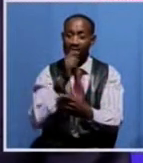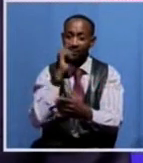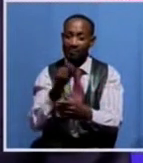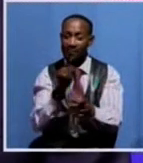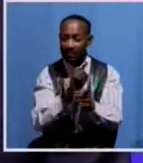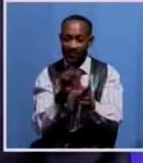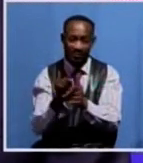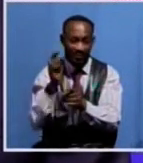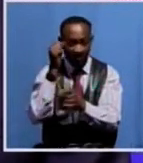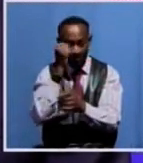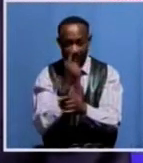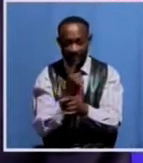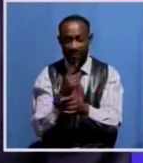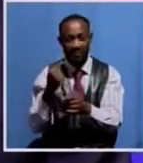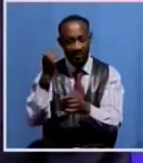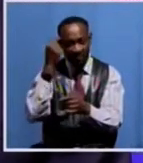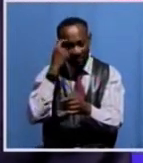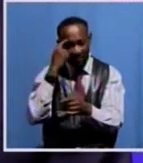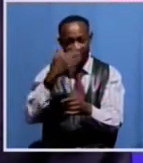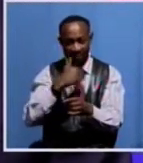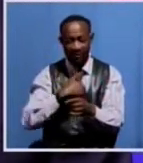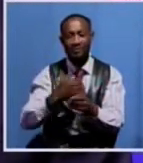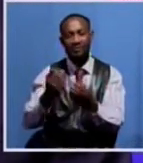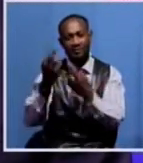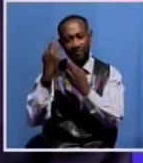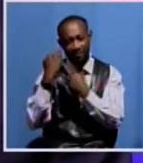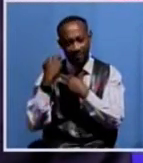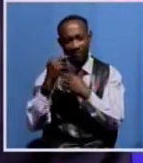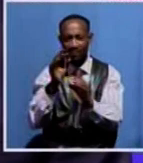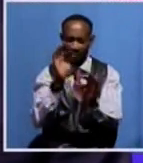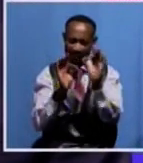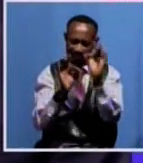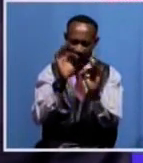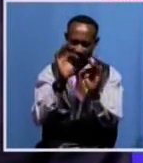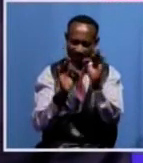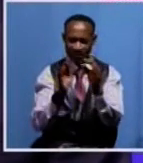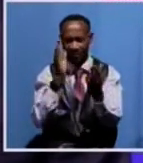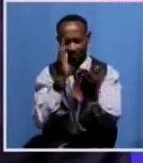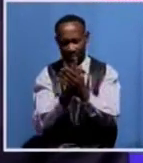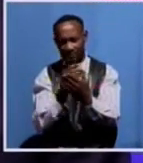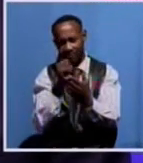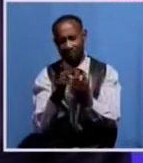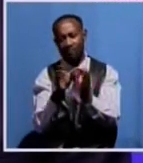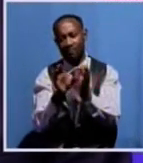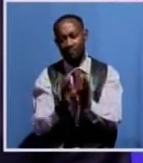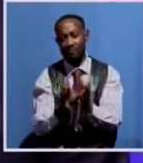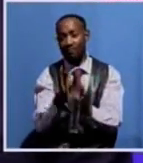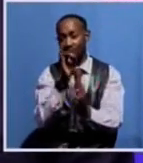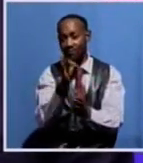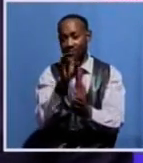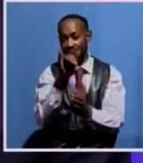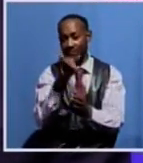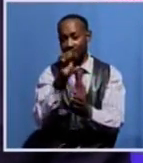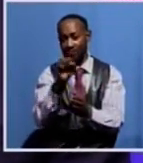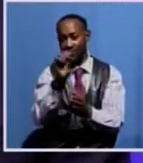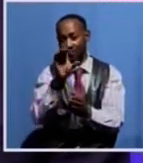that government has a role of stimulating economic activity. Fiscal stimulus of government, you put money in